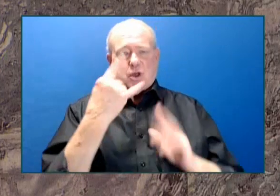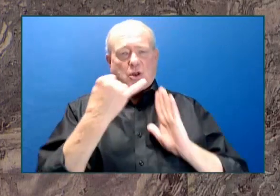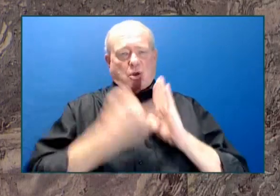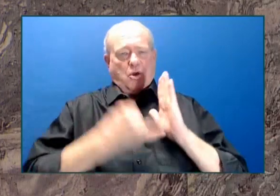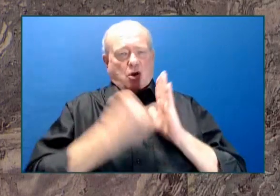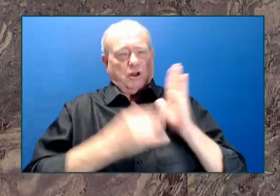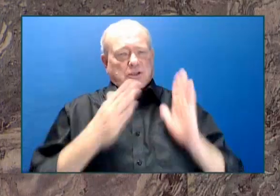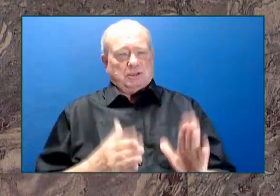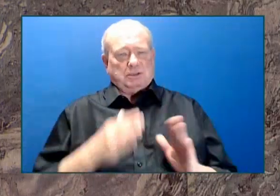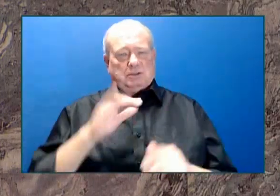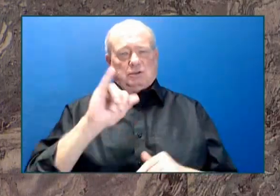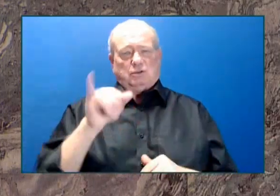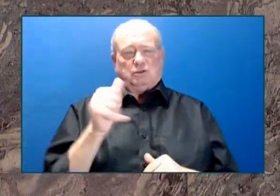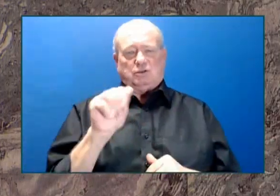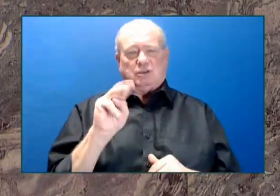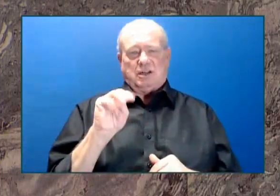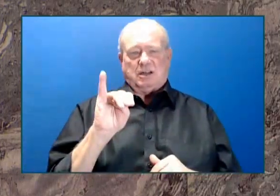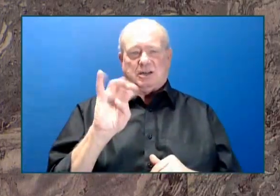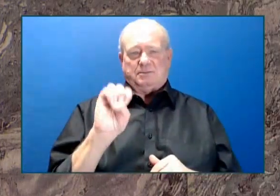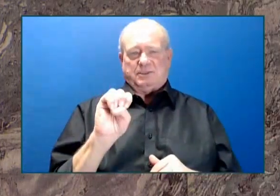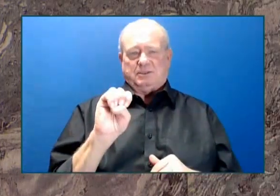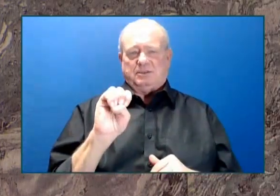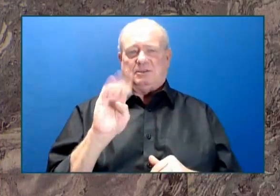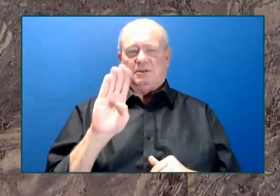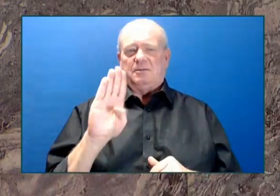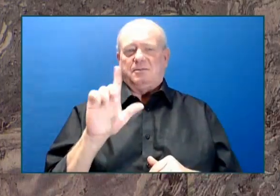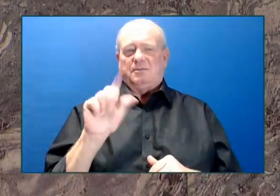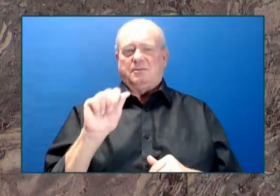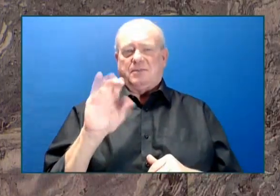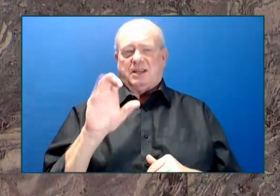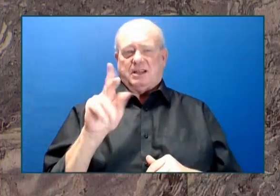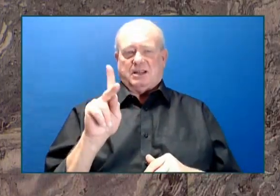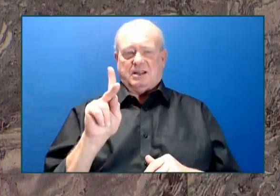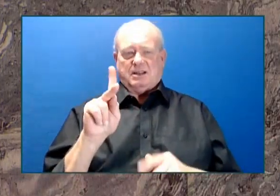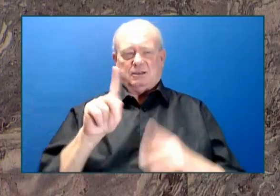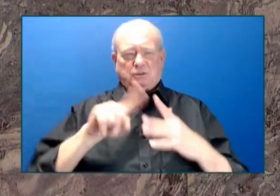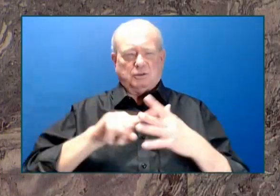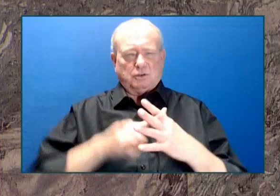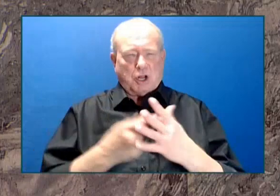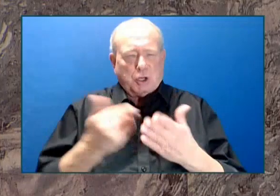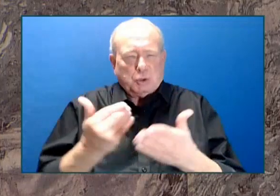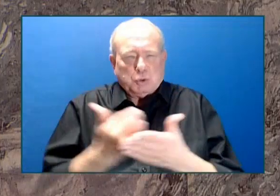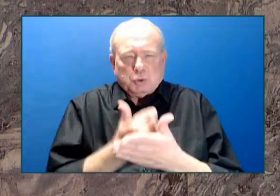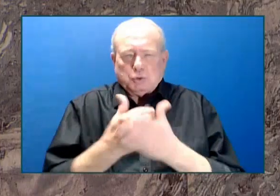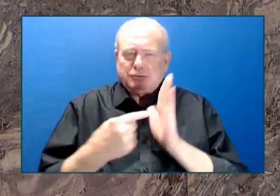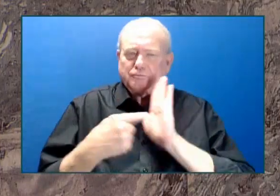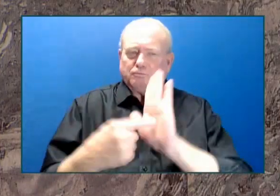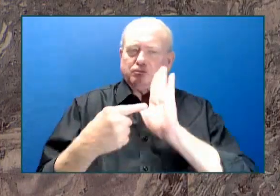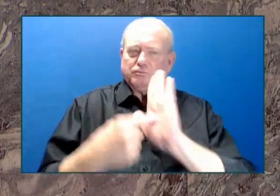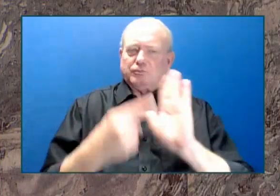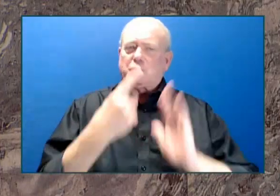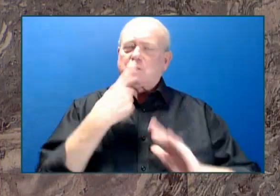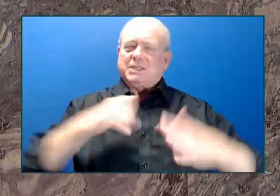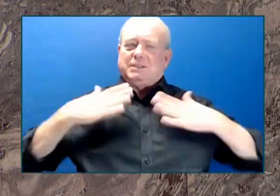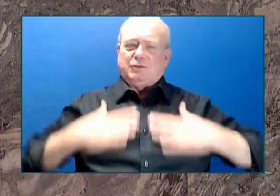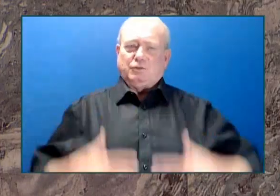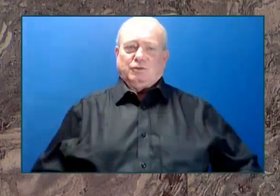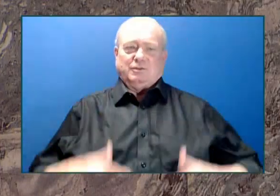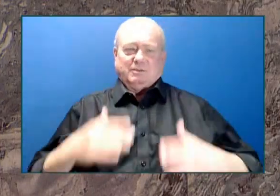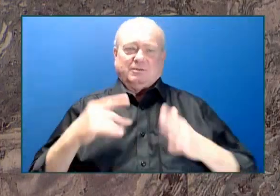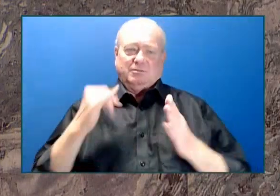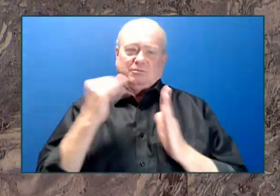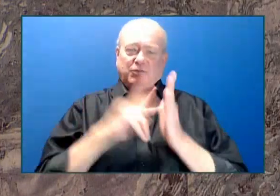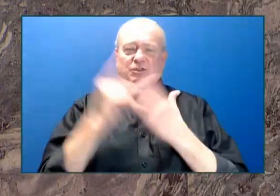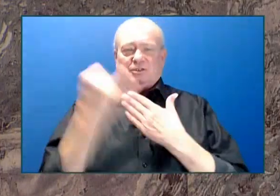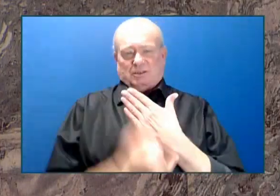art installation which was first shown at the University of Winnipeg in 2011. This installation is now a permanent exhibit at the Canadian